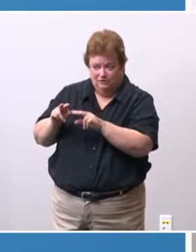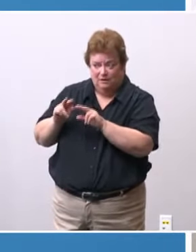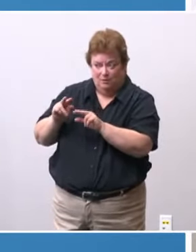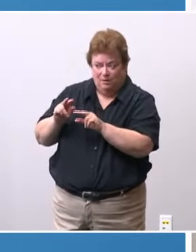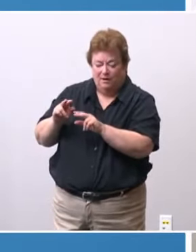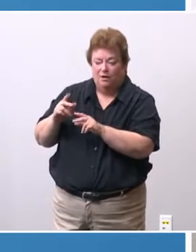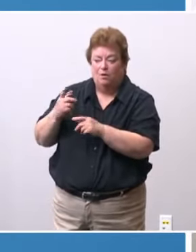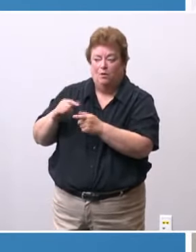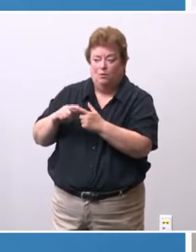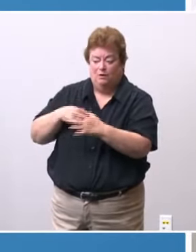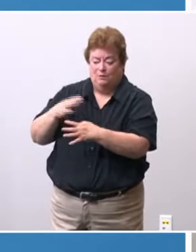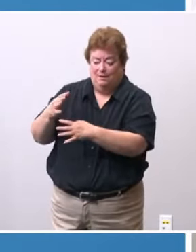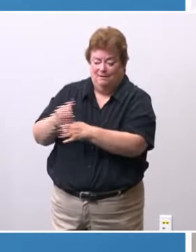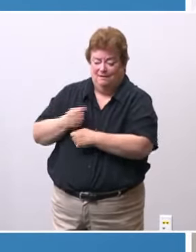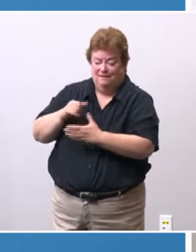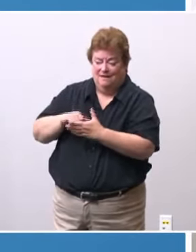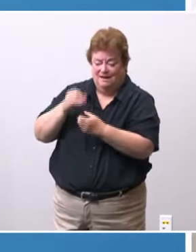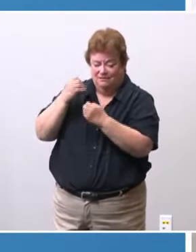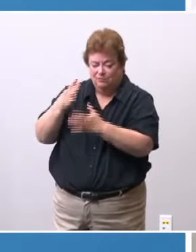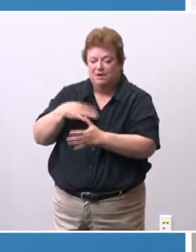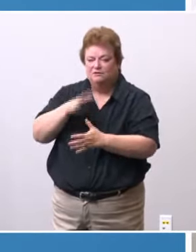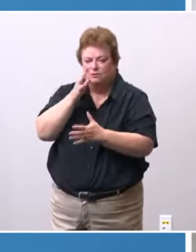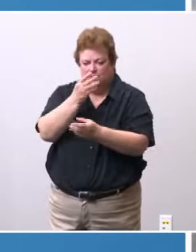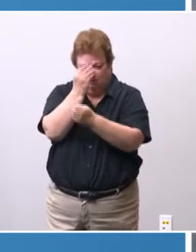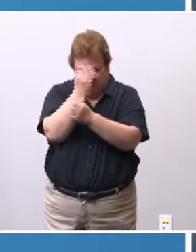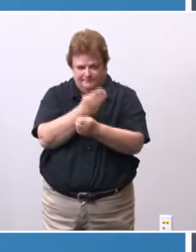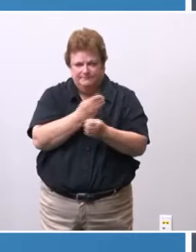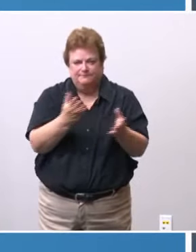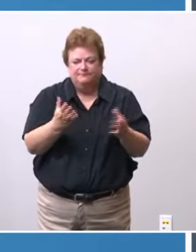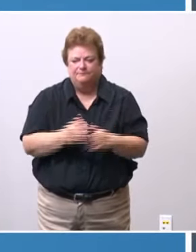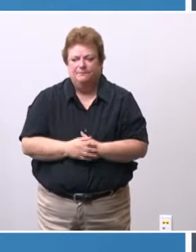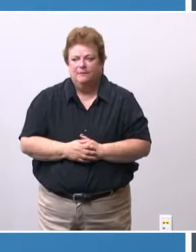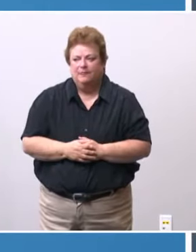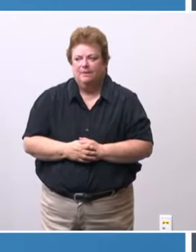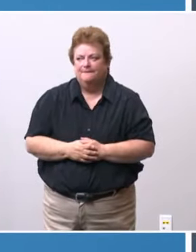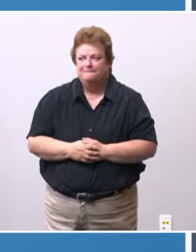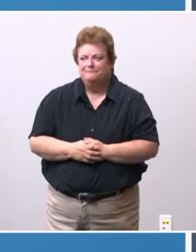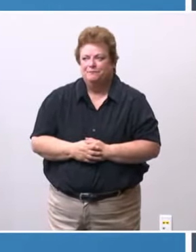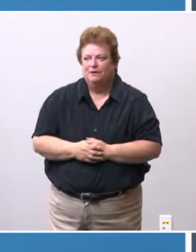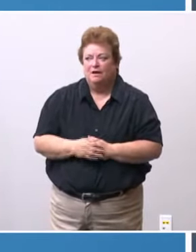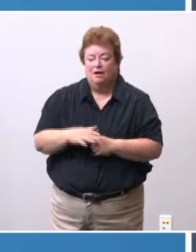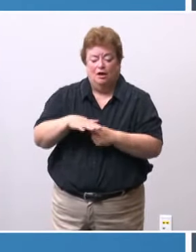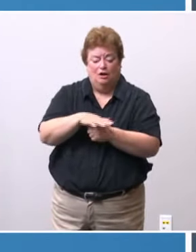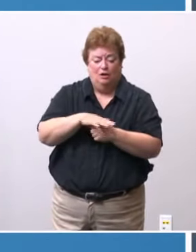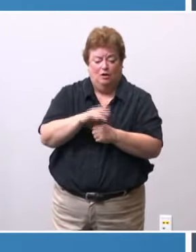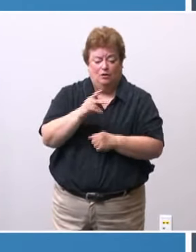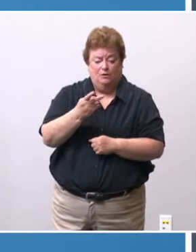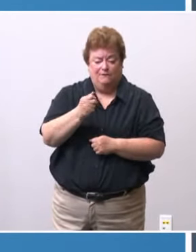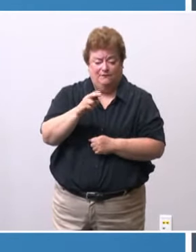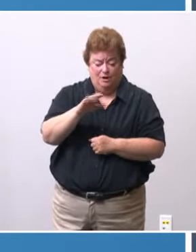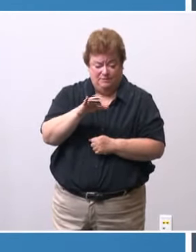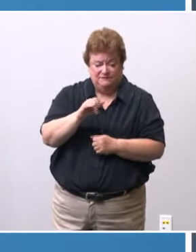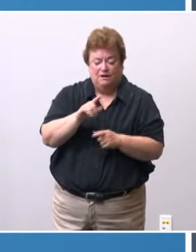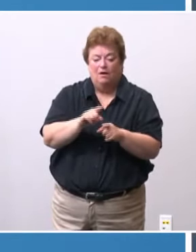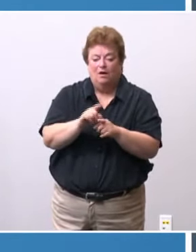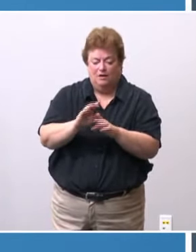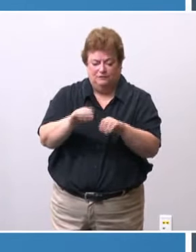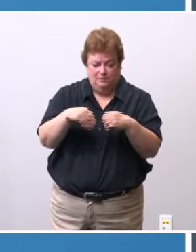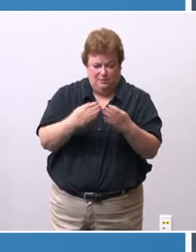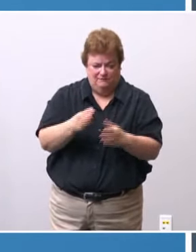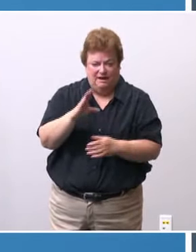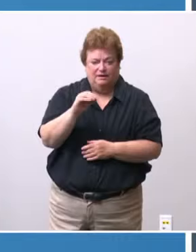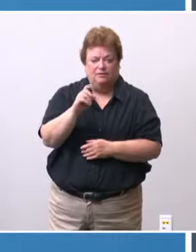provide more information as soon as it's available. Also, several local pharmacies are also providing Pfizer